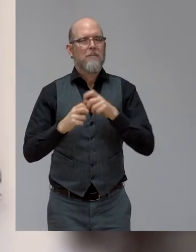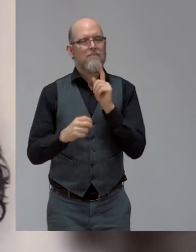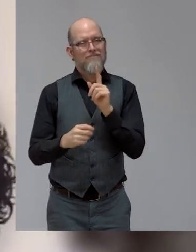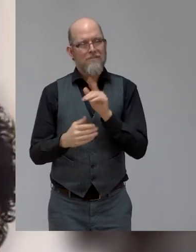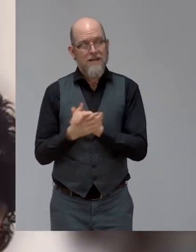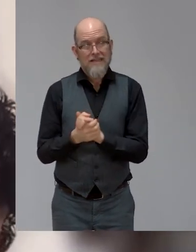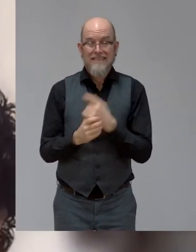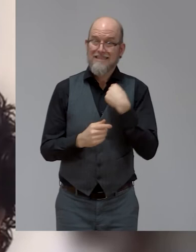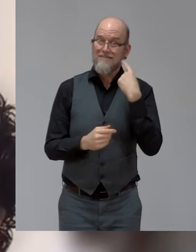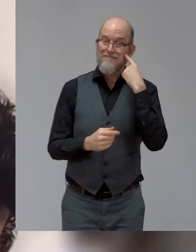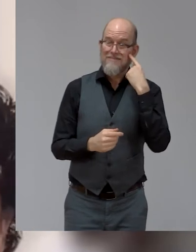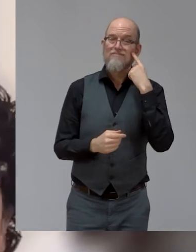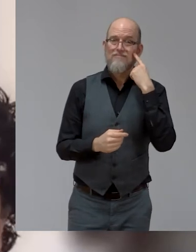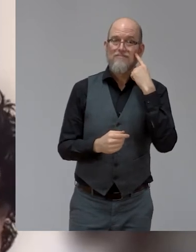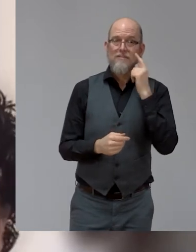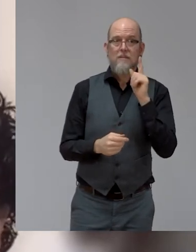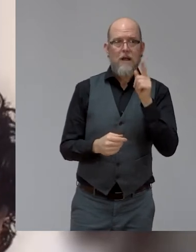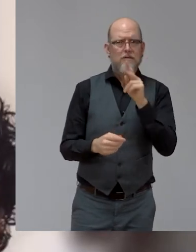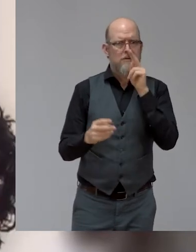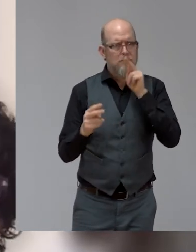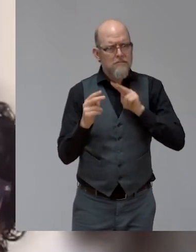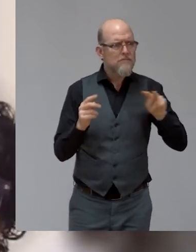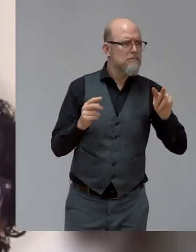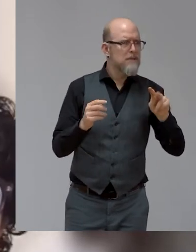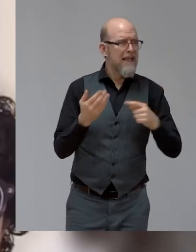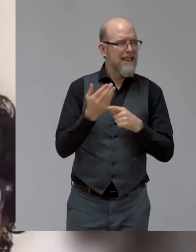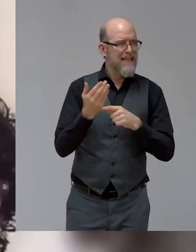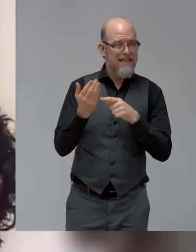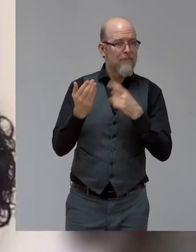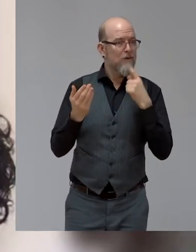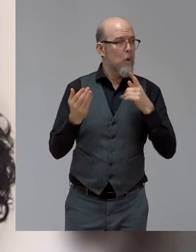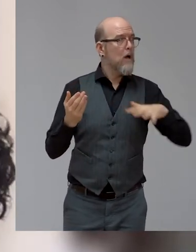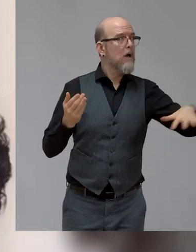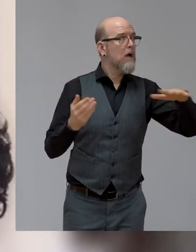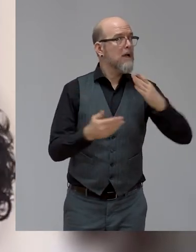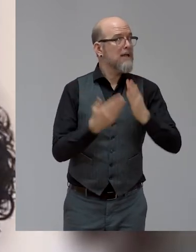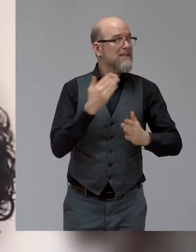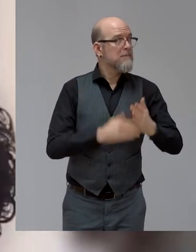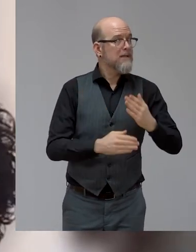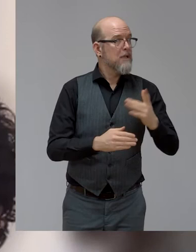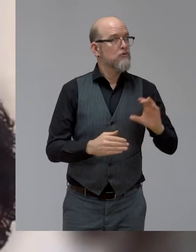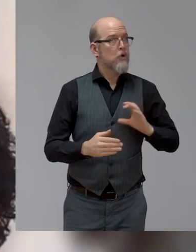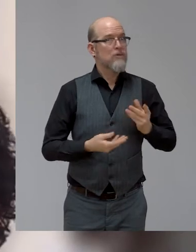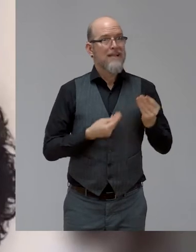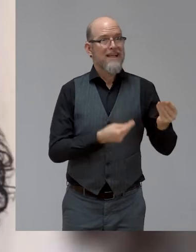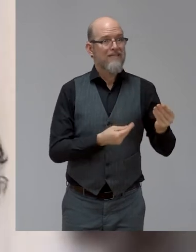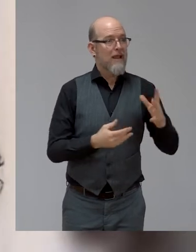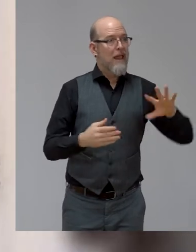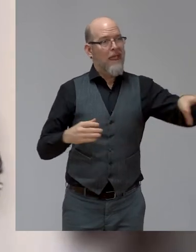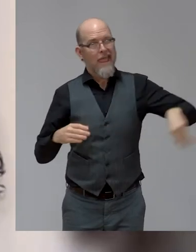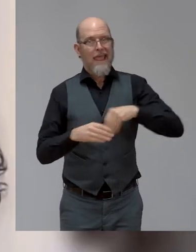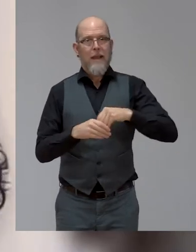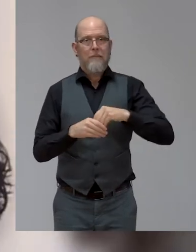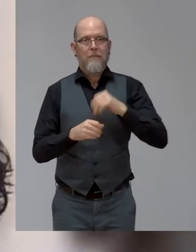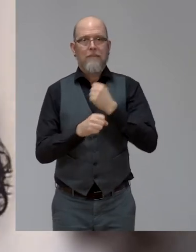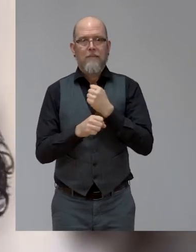opportunity to remove many of the barriers that limit inclusion within employment. So this is what